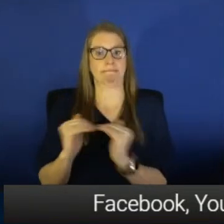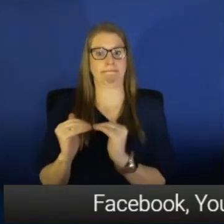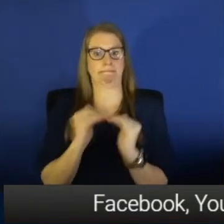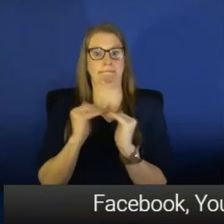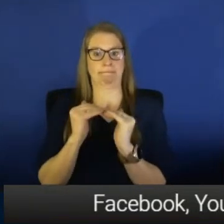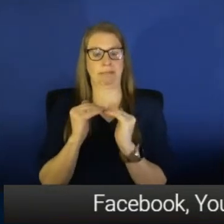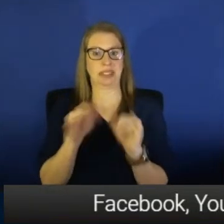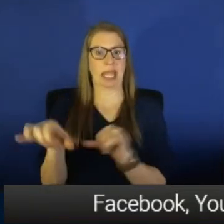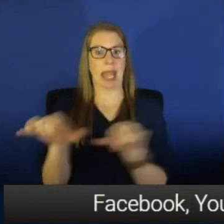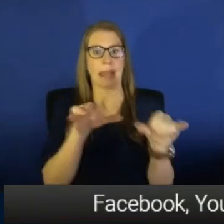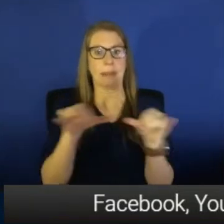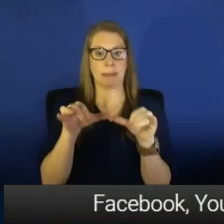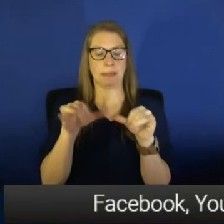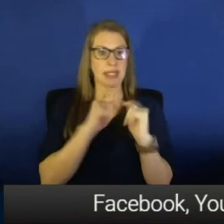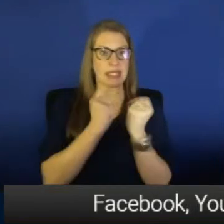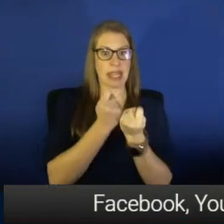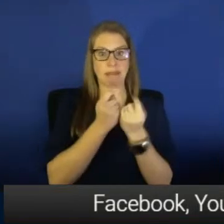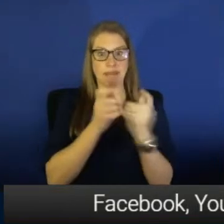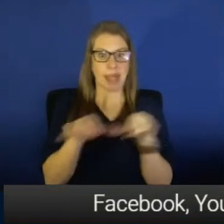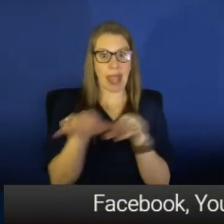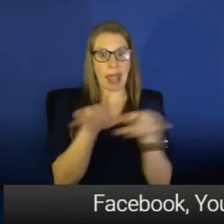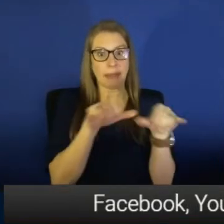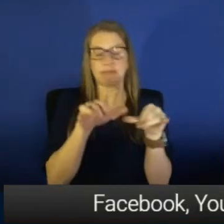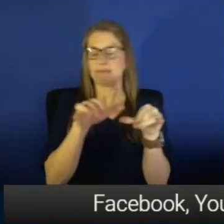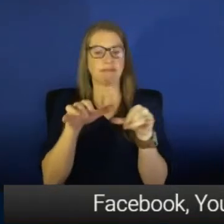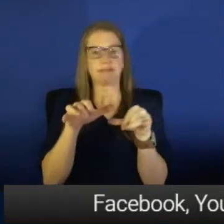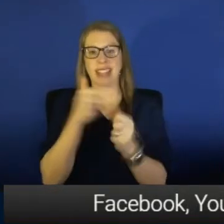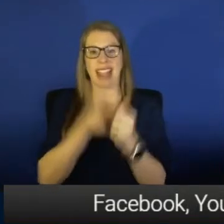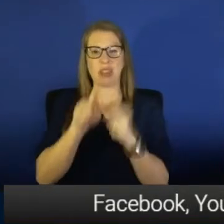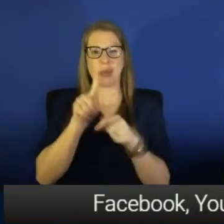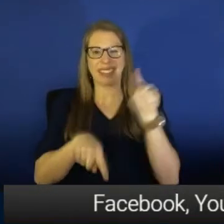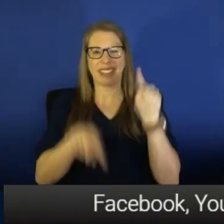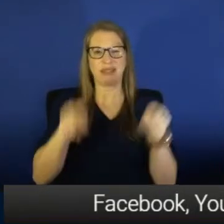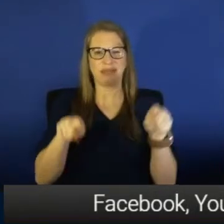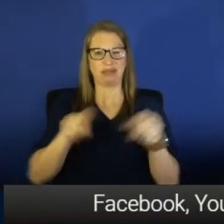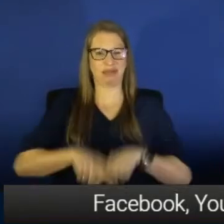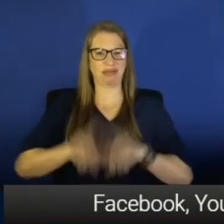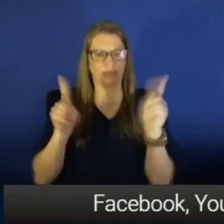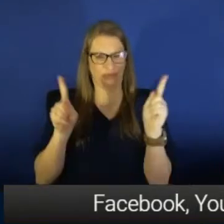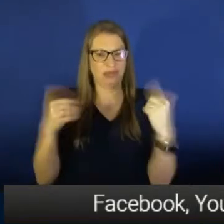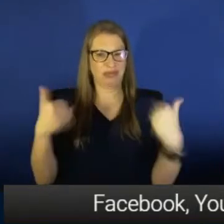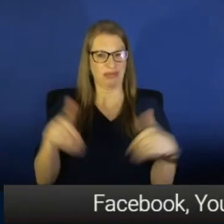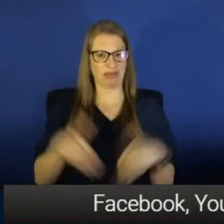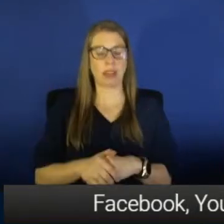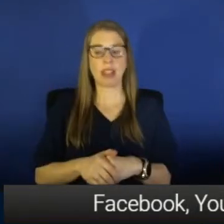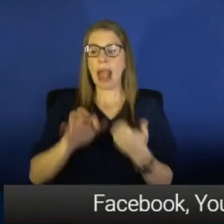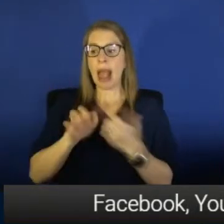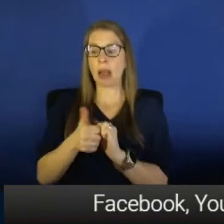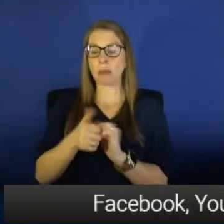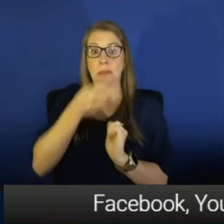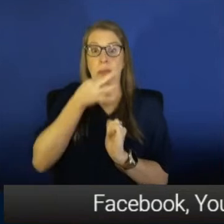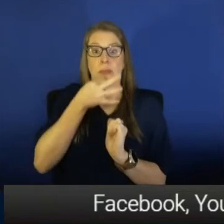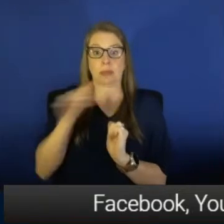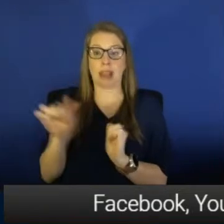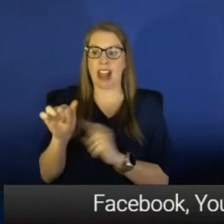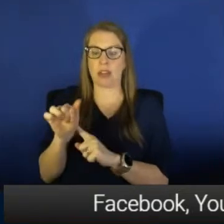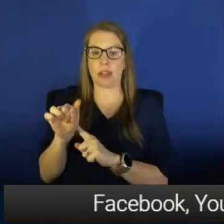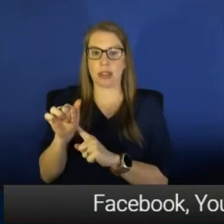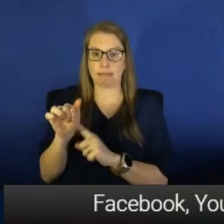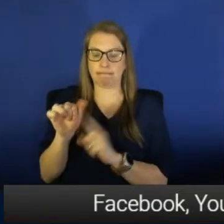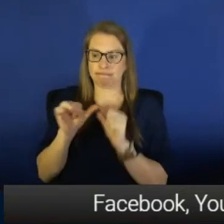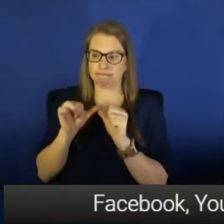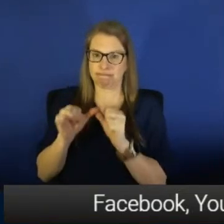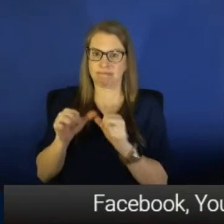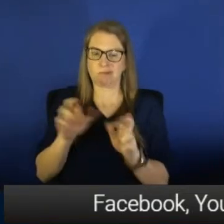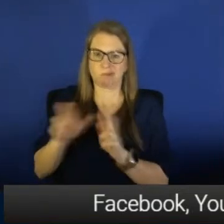created equal. Everyone is different. So what does it take to keep elite athletes like this conditioned and on the